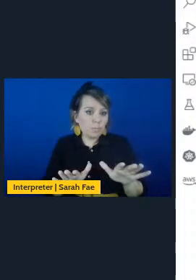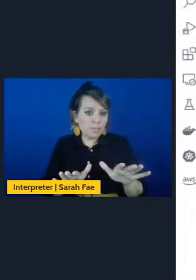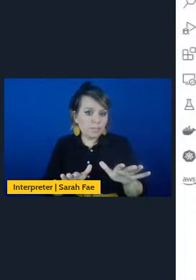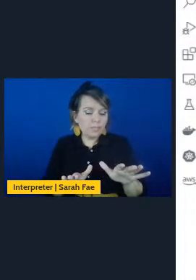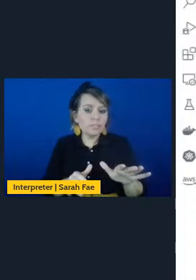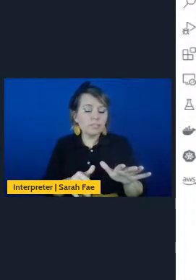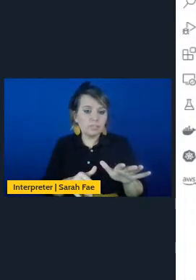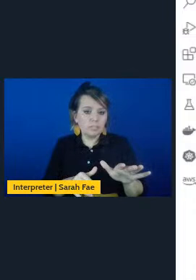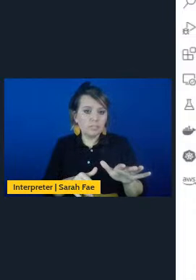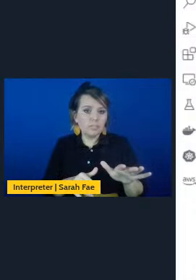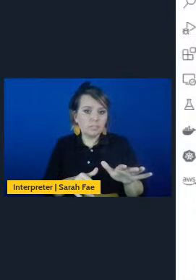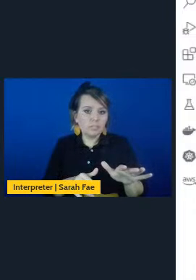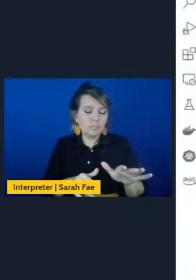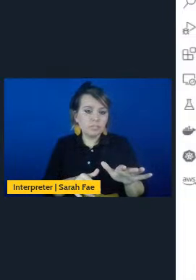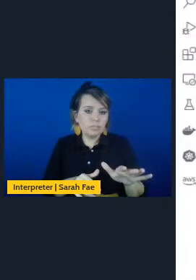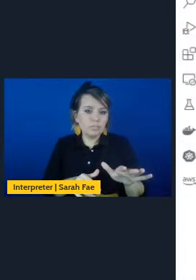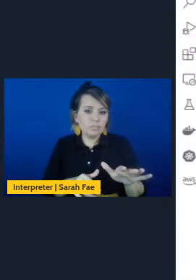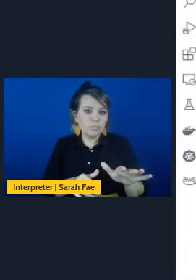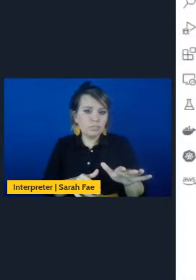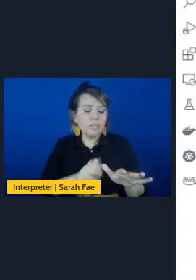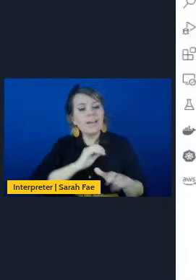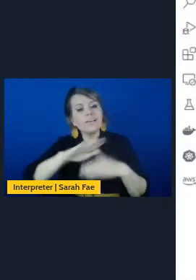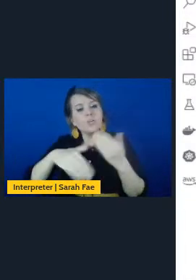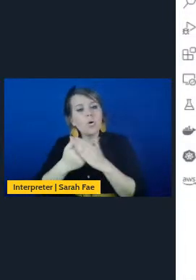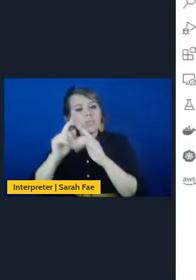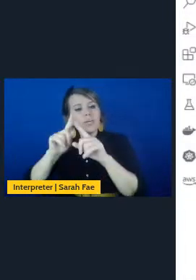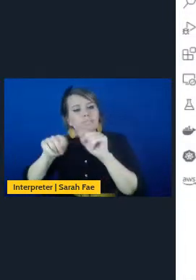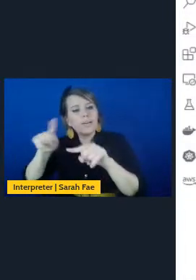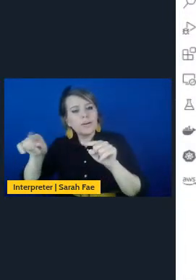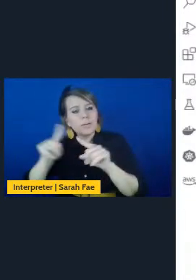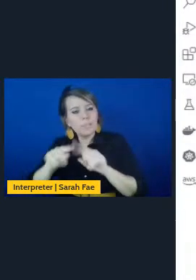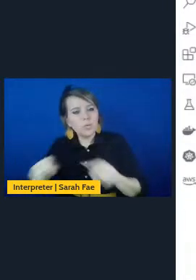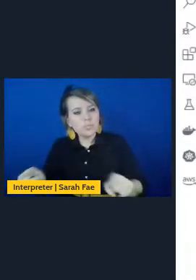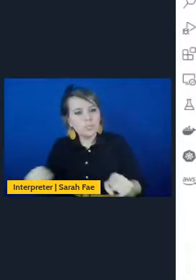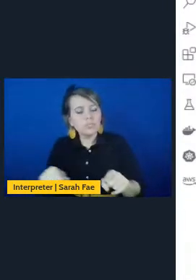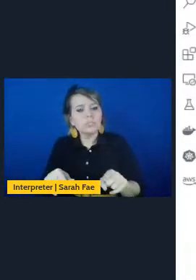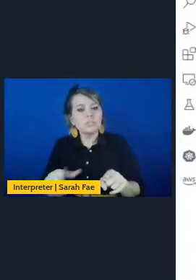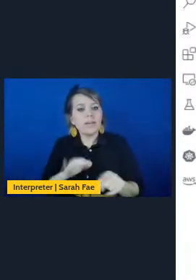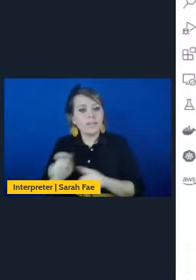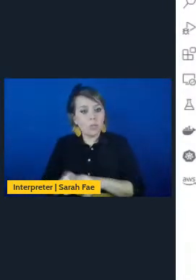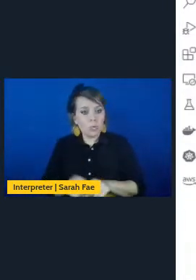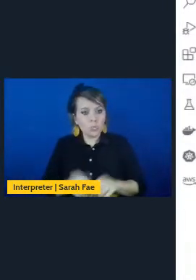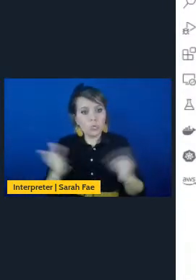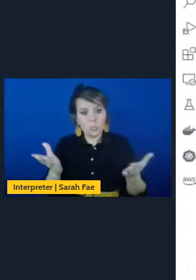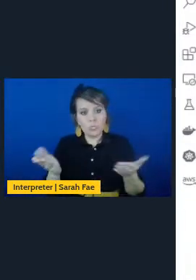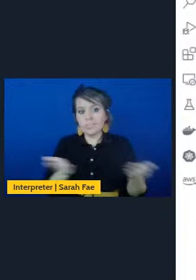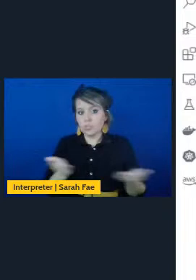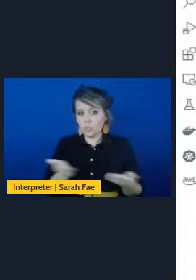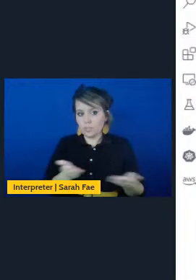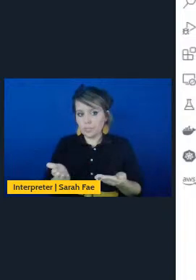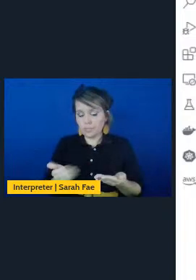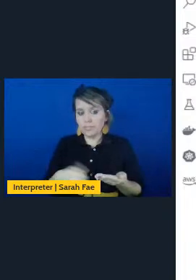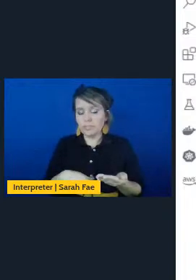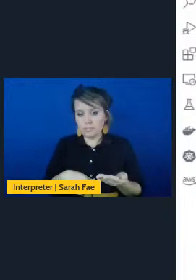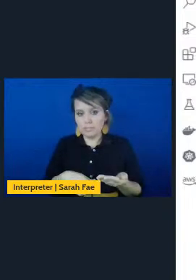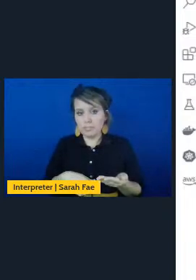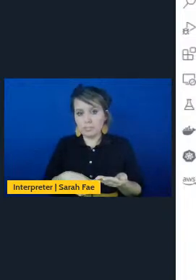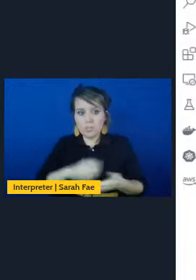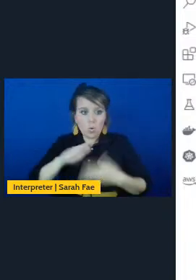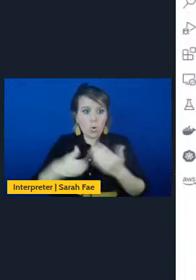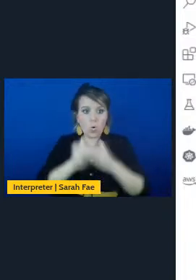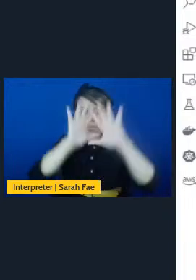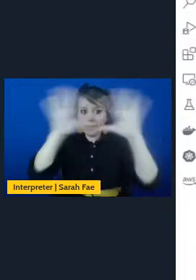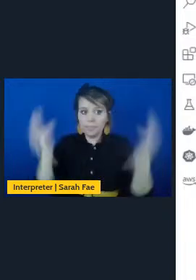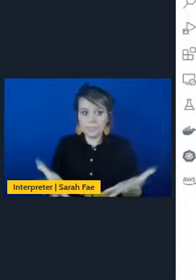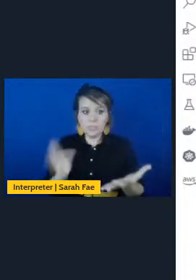with all the environment variables and so on and so forth, as well as the service, which is ultimately going to help access